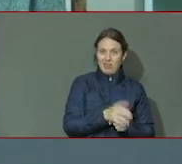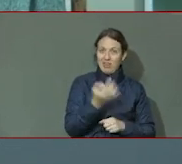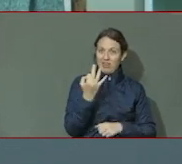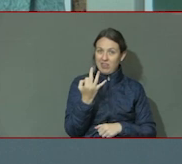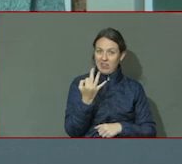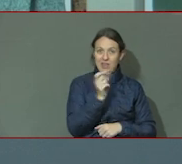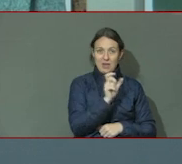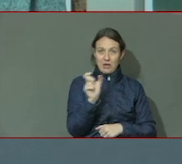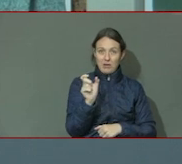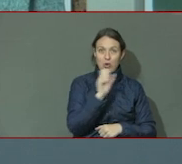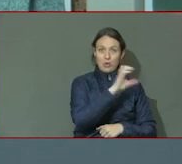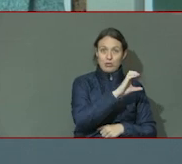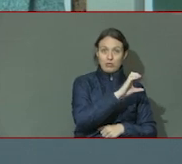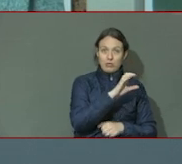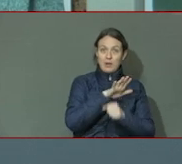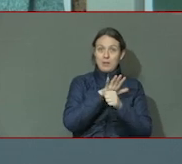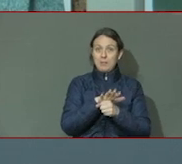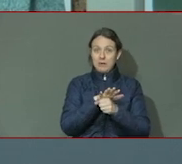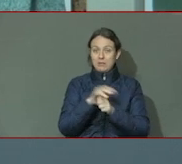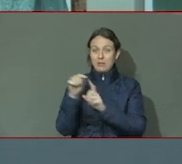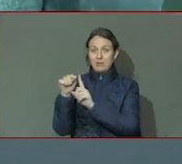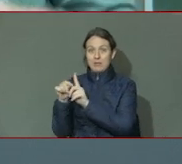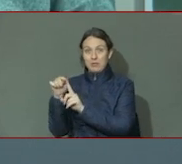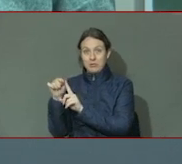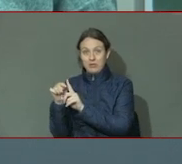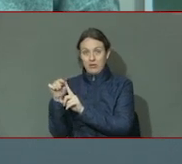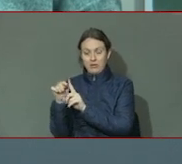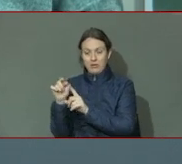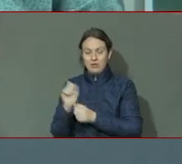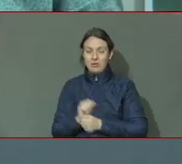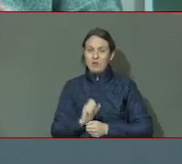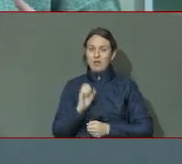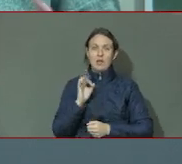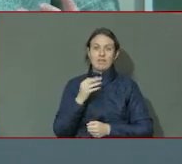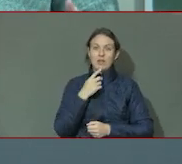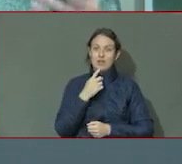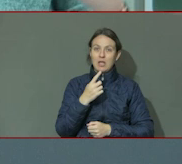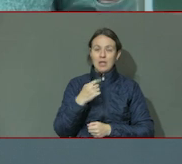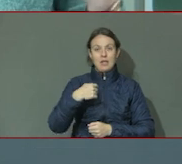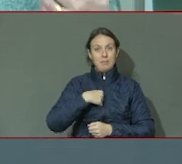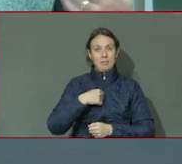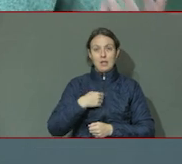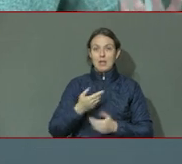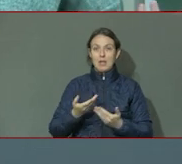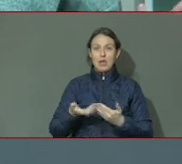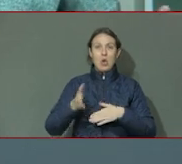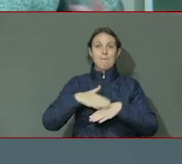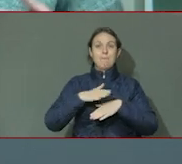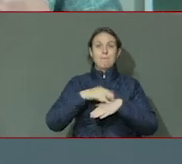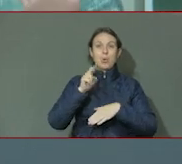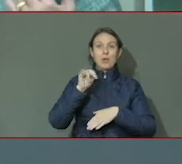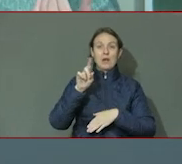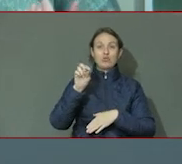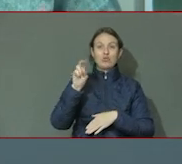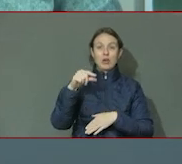words: concentration, pressure, temperature. And you can't even say, I've put more nitrogen into the